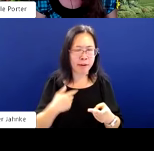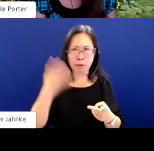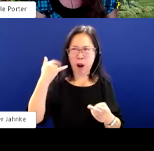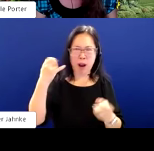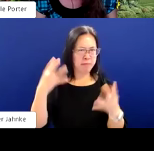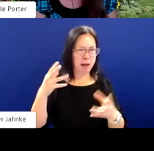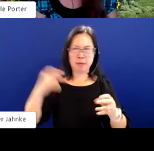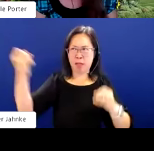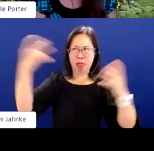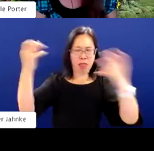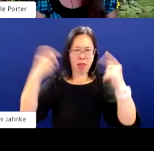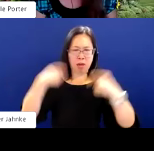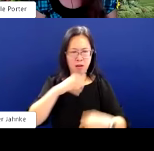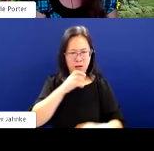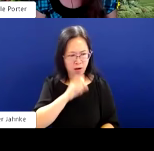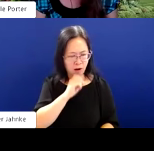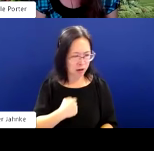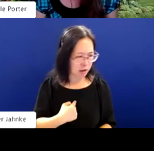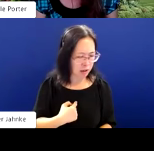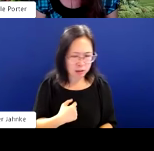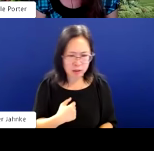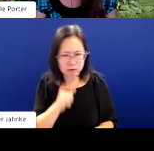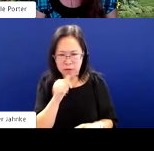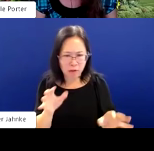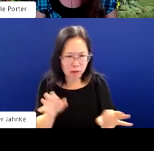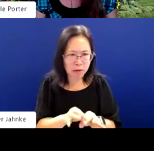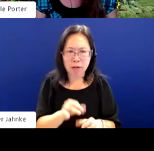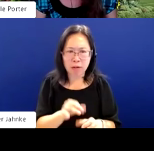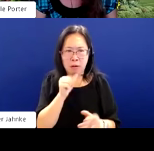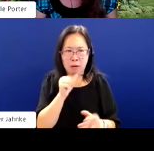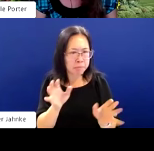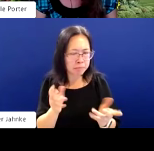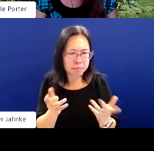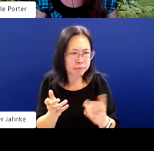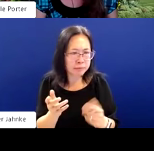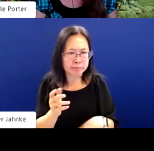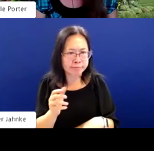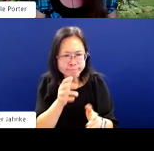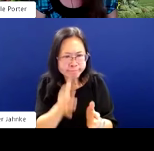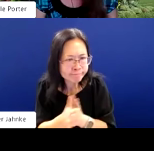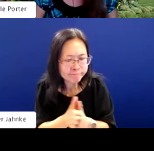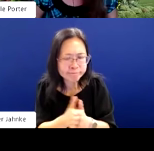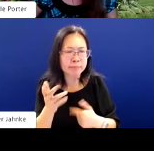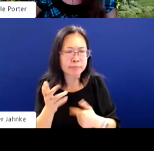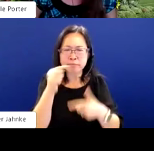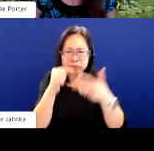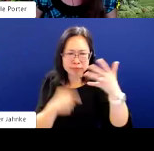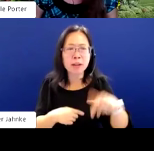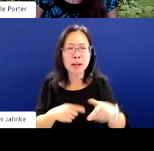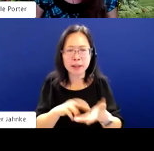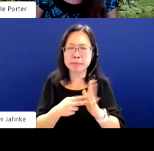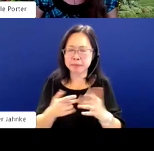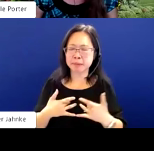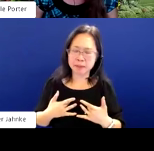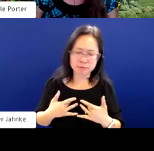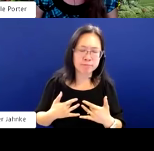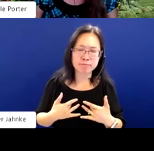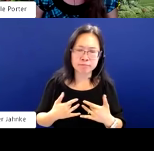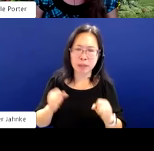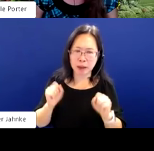older people are not have as much worth as other people in society, that could make you susceptible